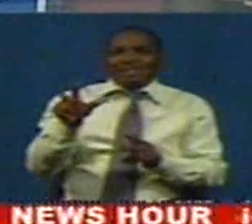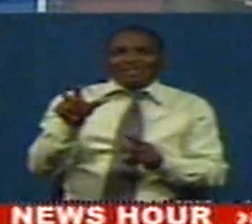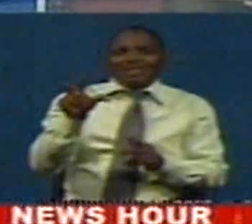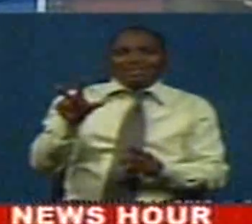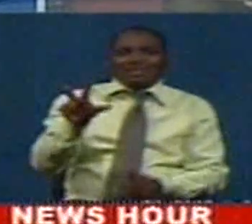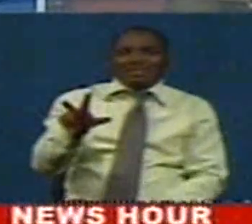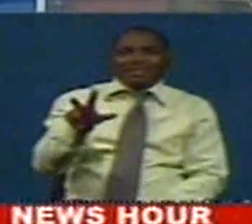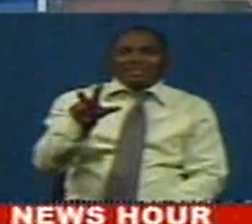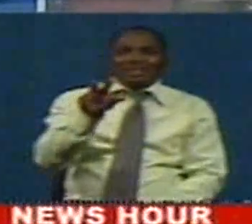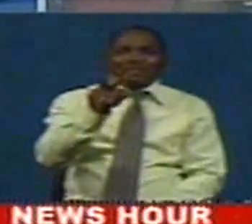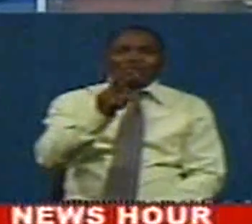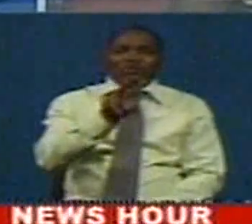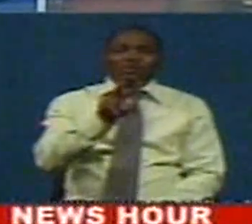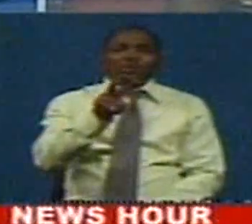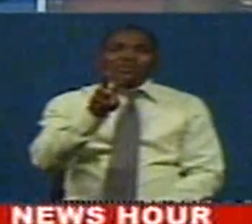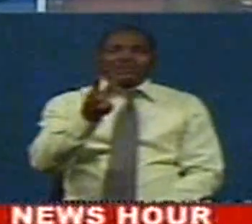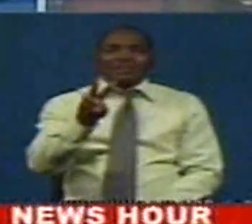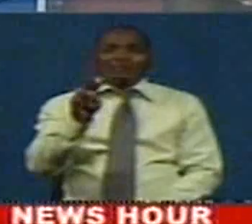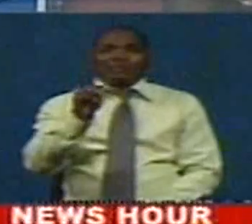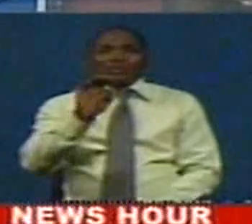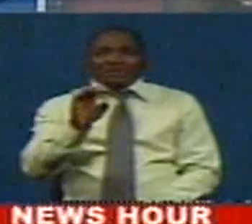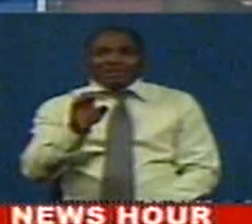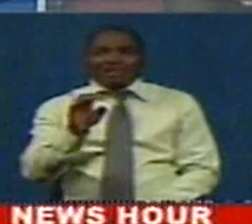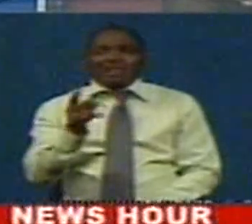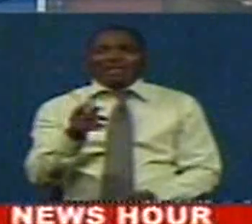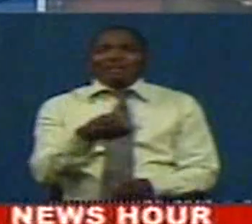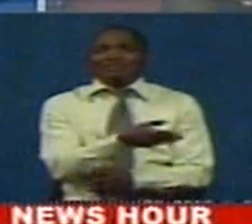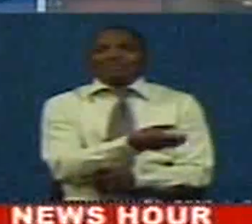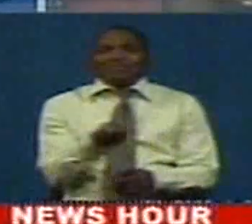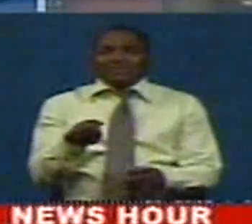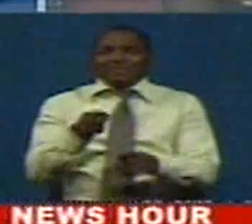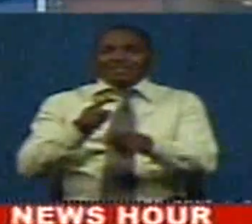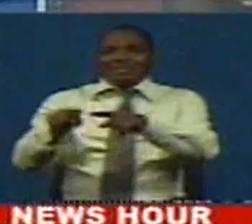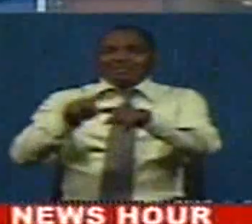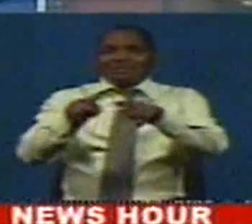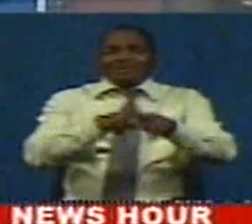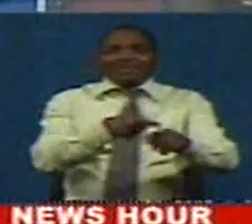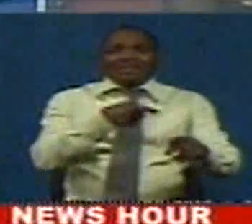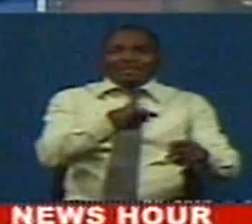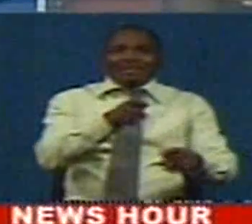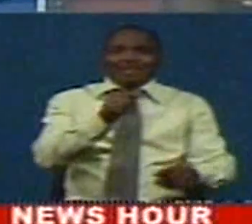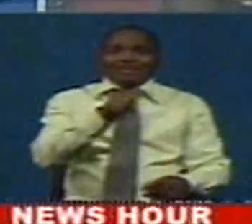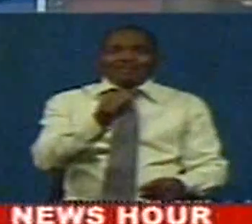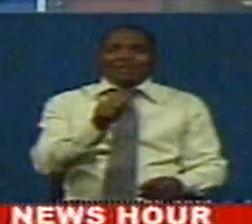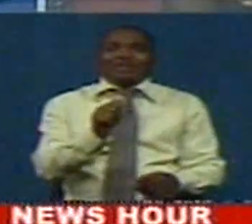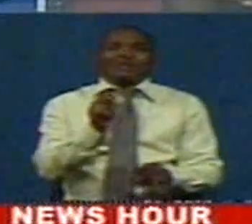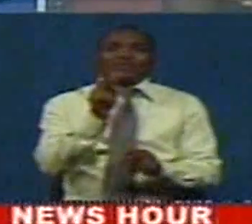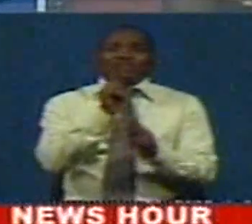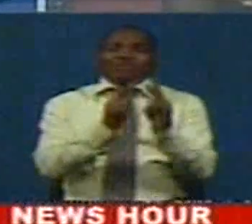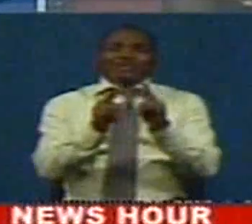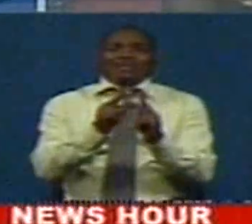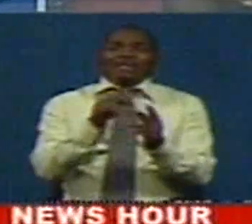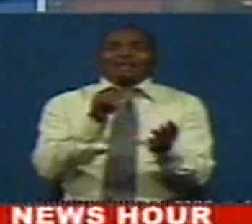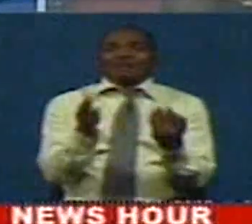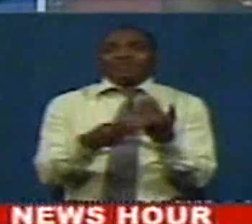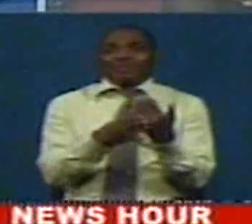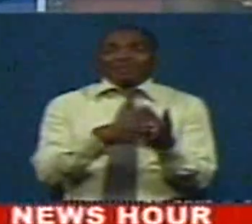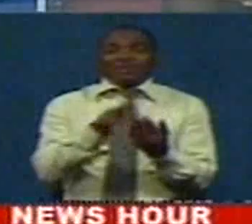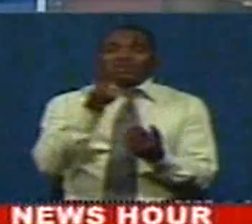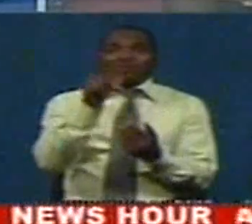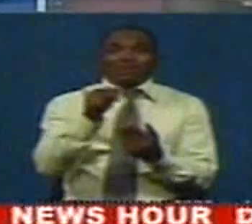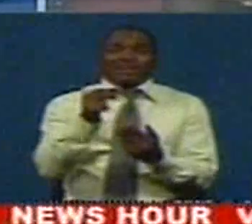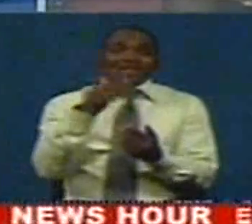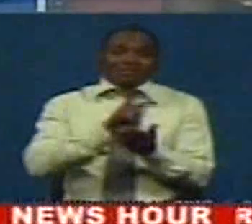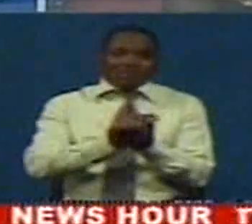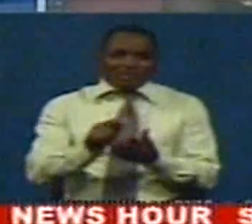326 million Ghana cedis was withdrawn at different ATMs of Universal Merchant Bank, UMB,